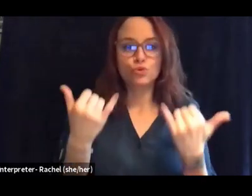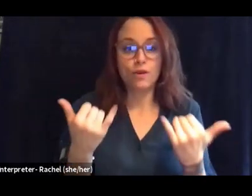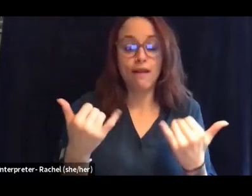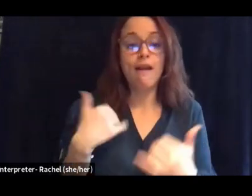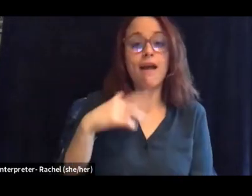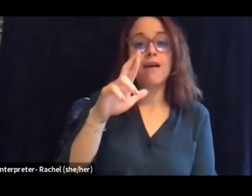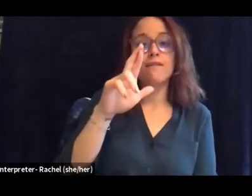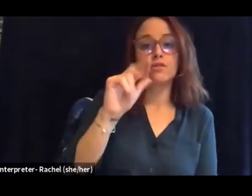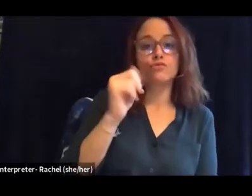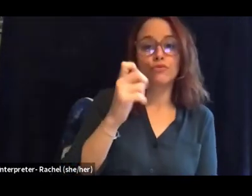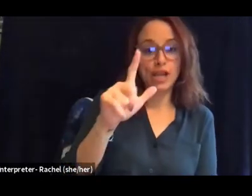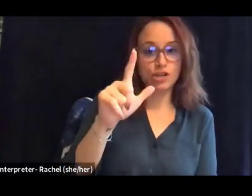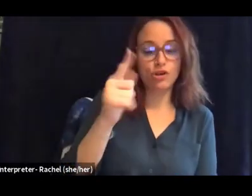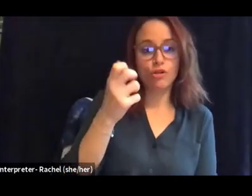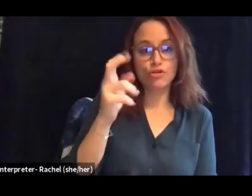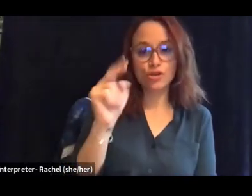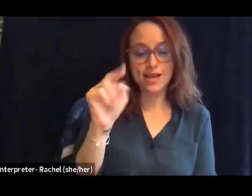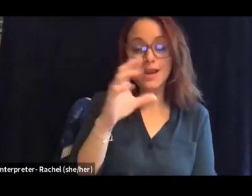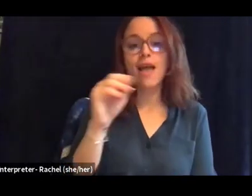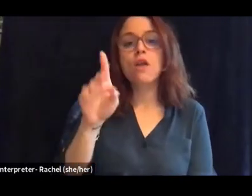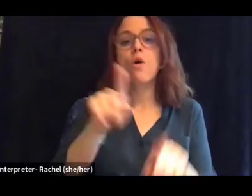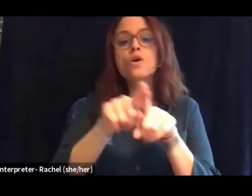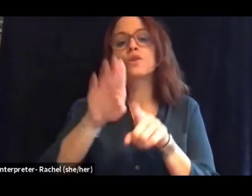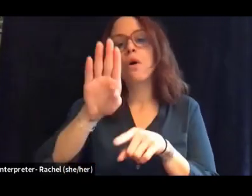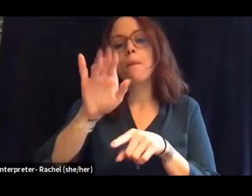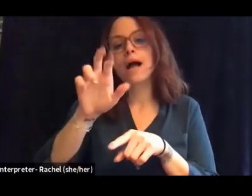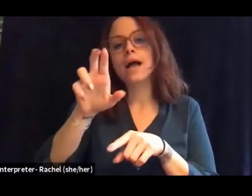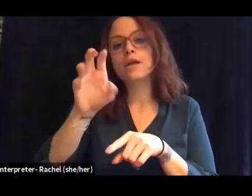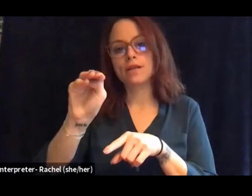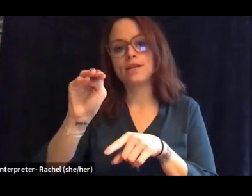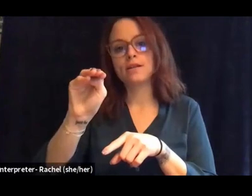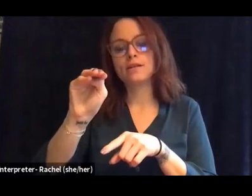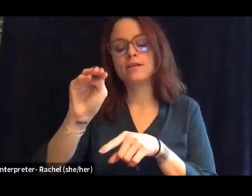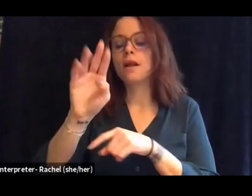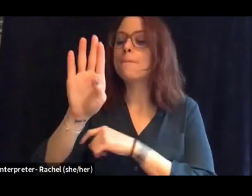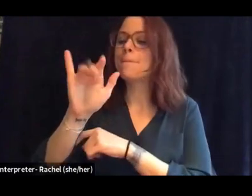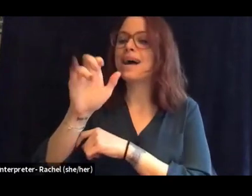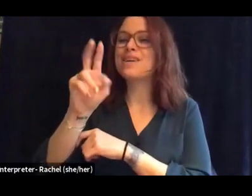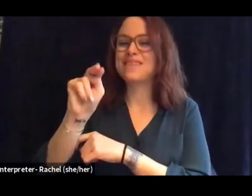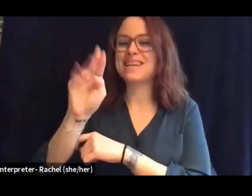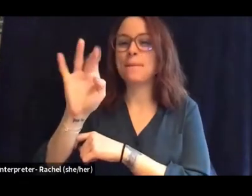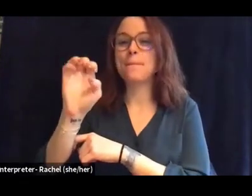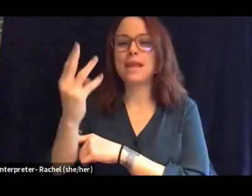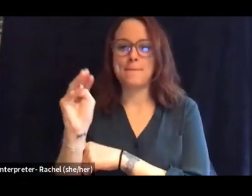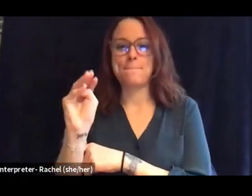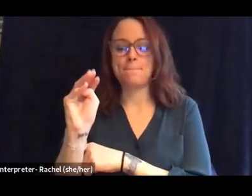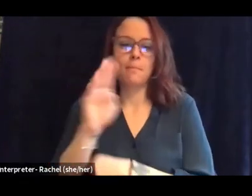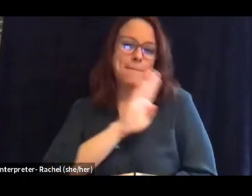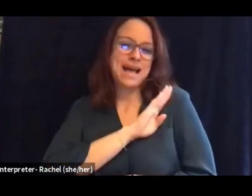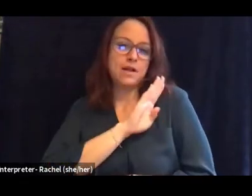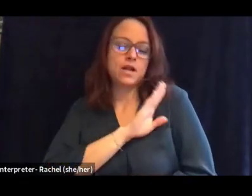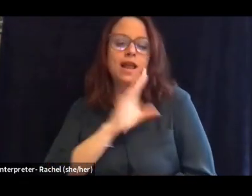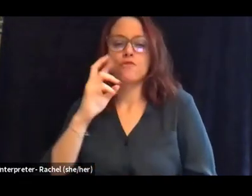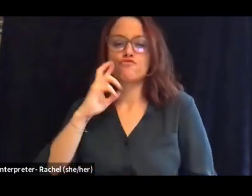Rachel Green and Byron Beam. And again, just make sure you can see